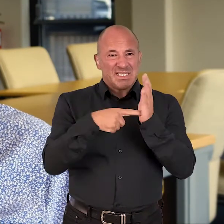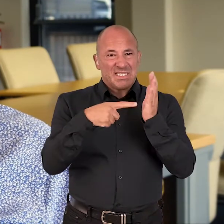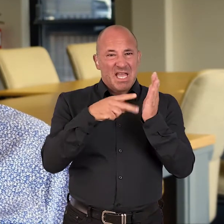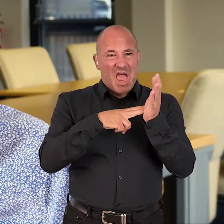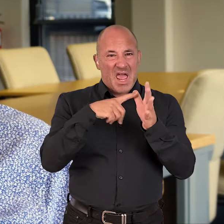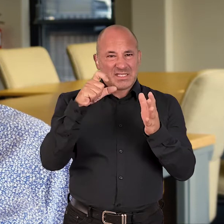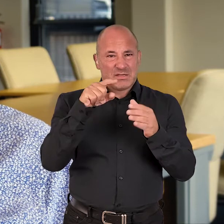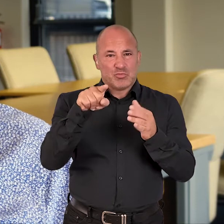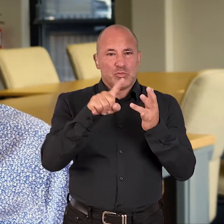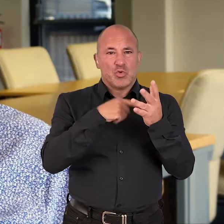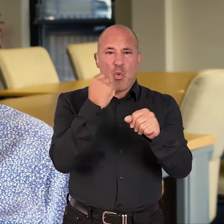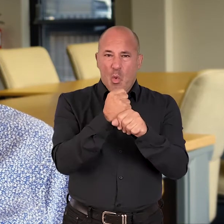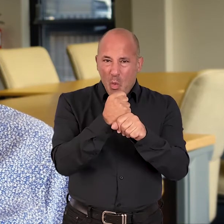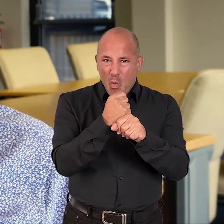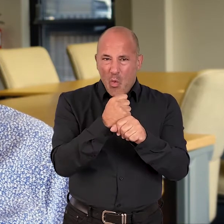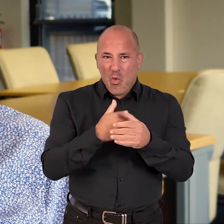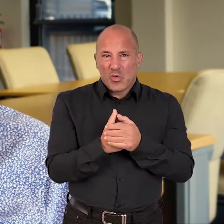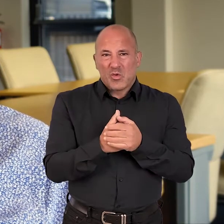email